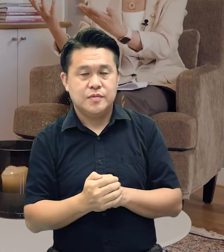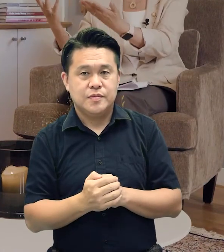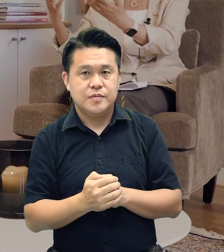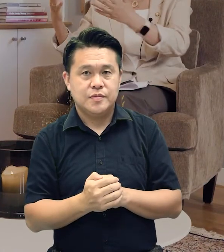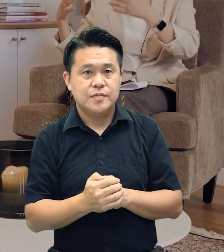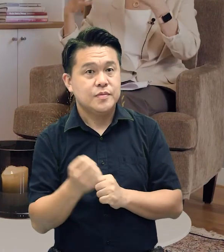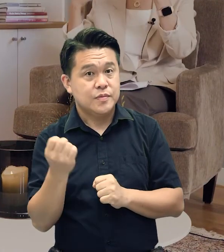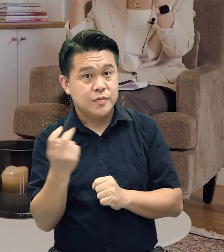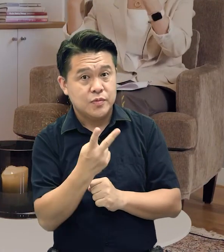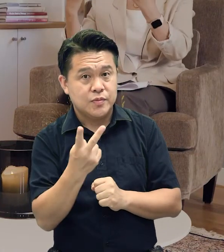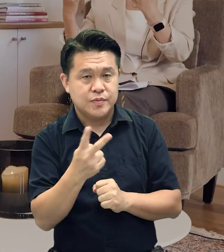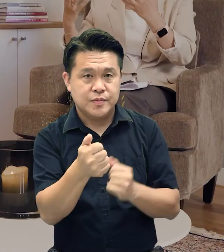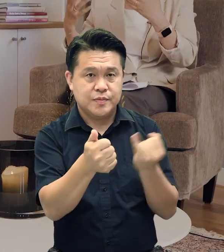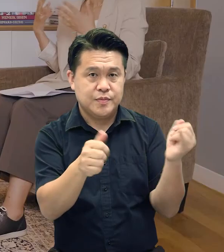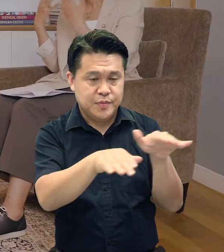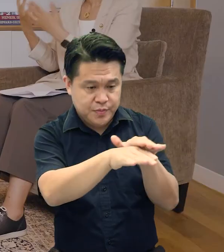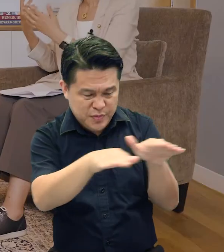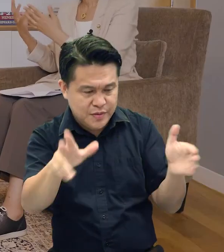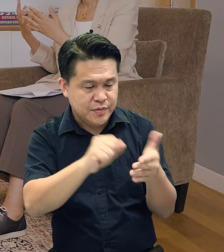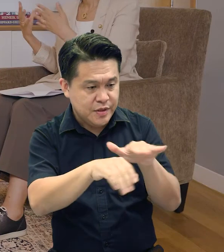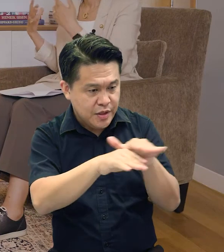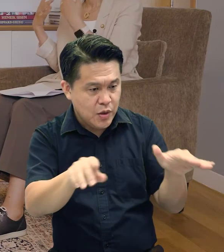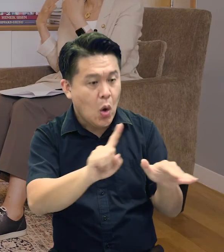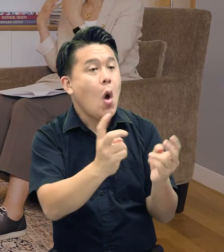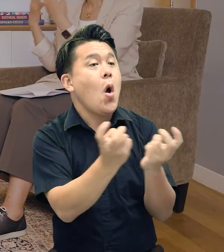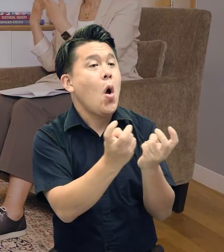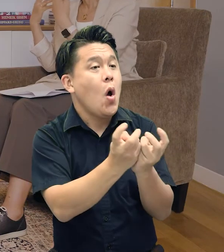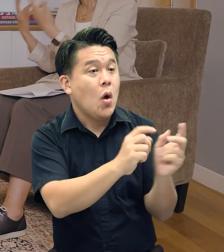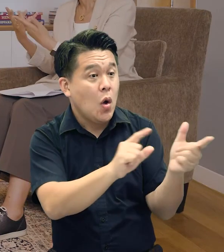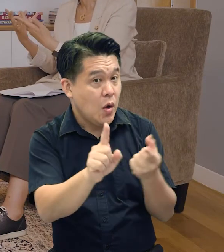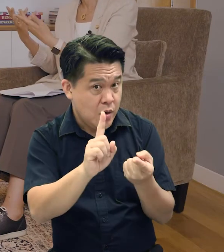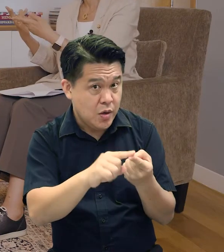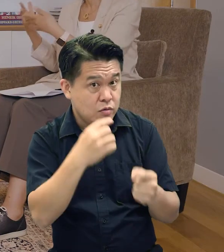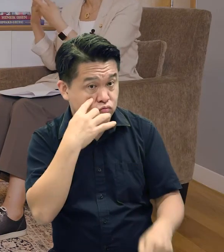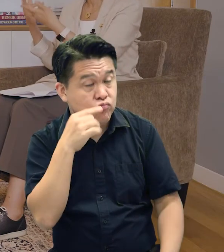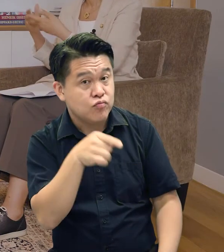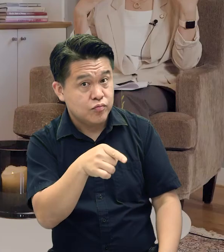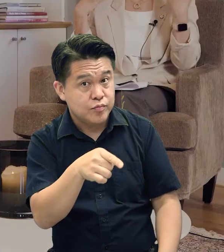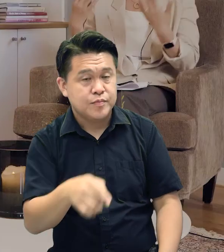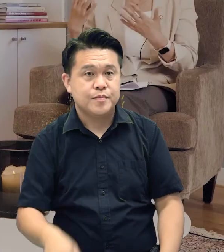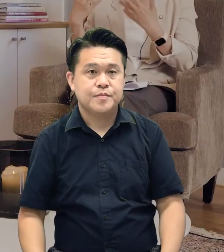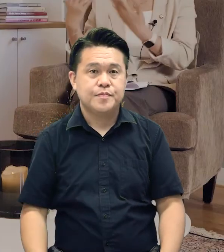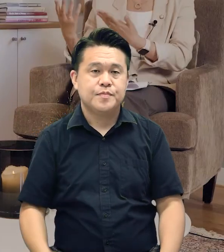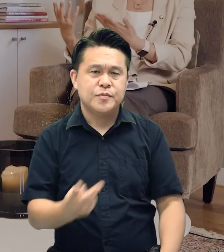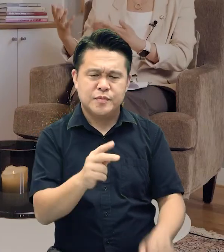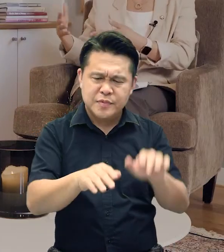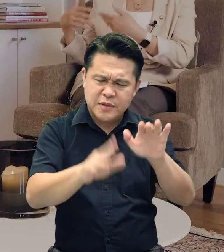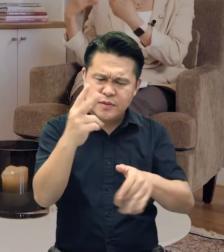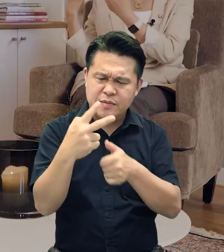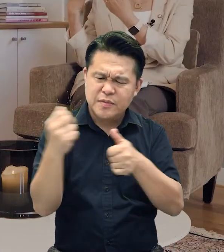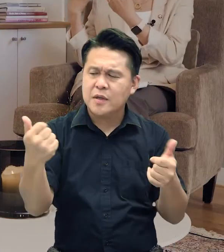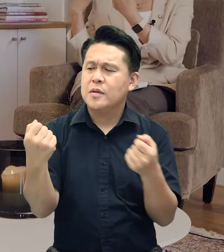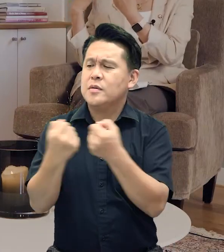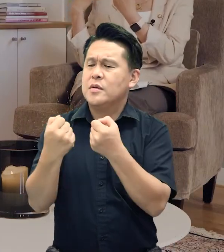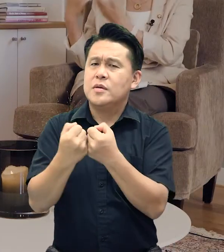own society, how you raise gender equality, fighting over